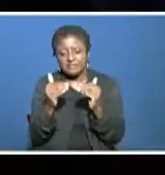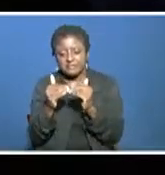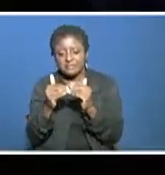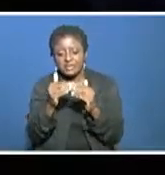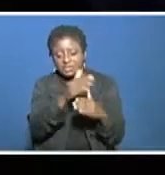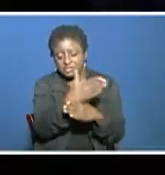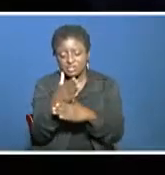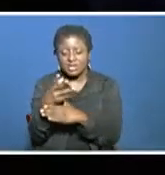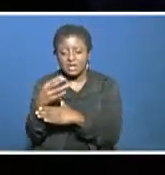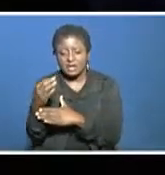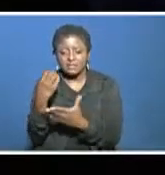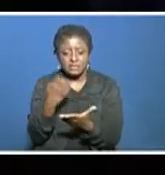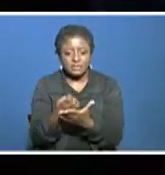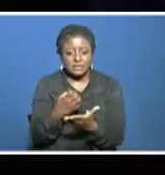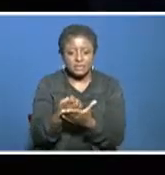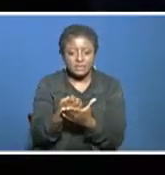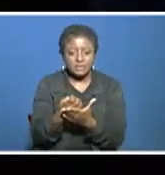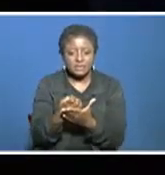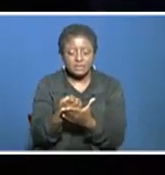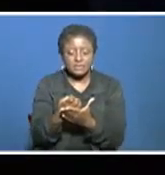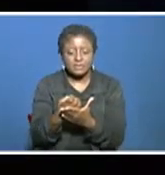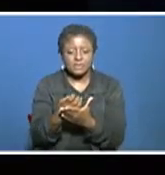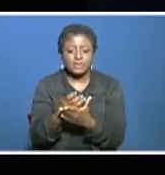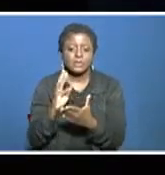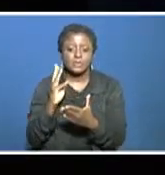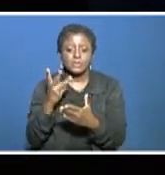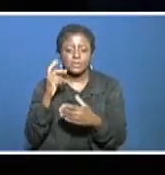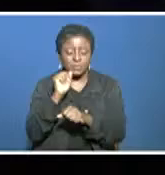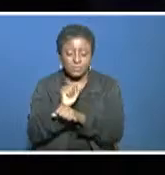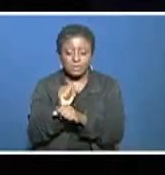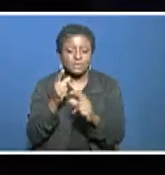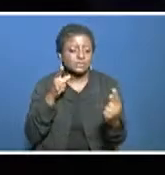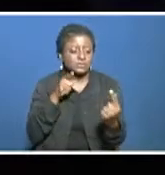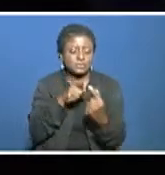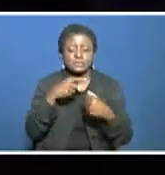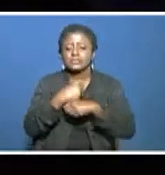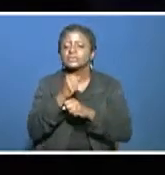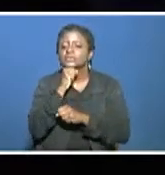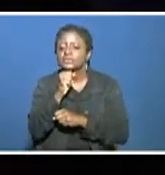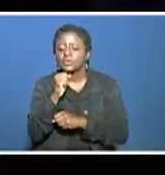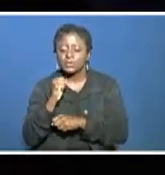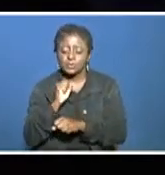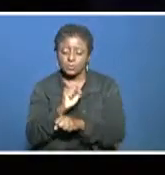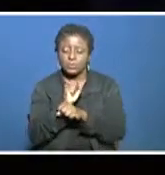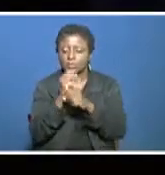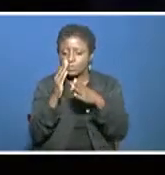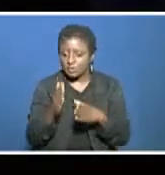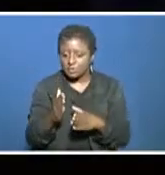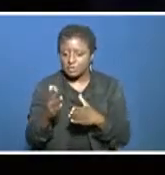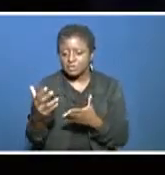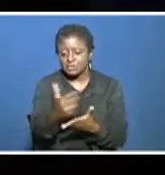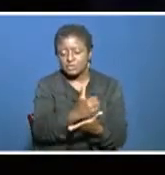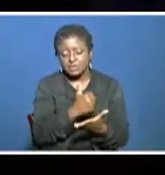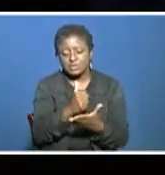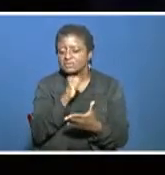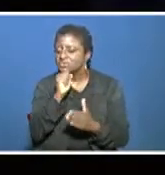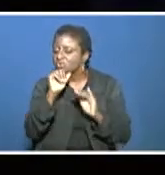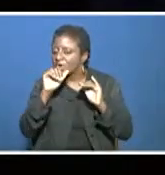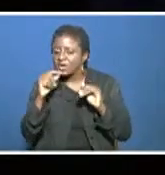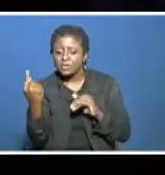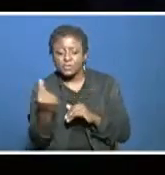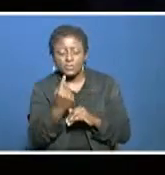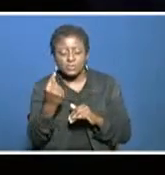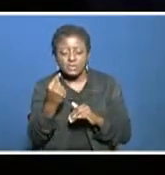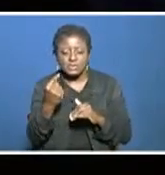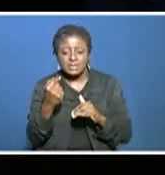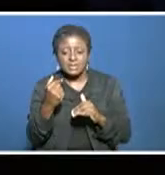make the system of taxation fairer. We will work towards ensuring that workers earn not just a minimum wage, but a